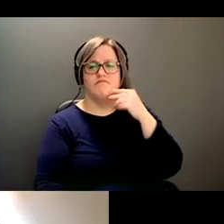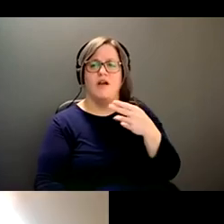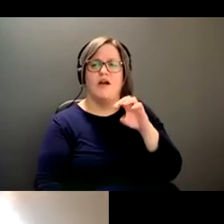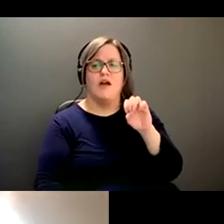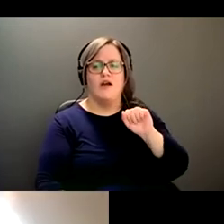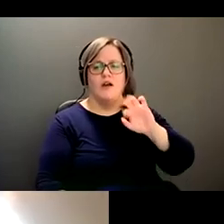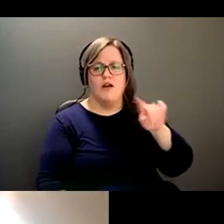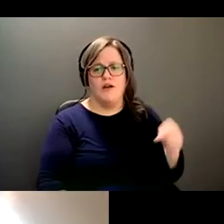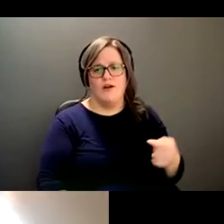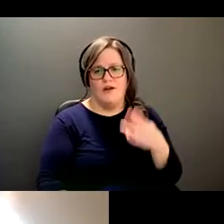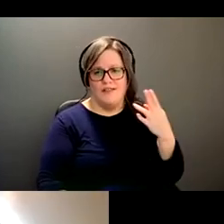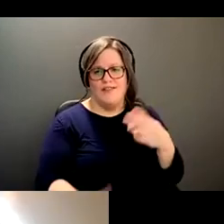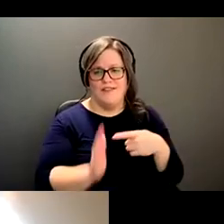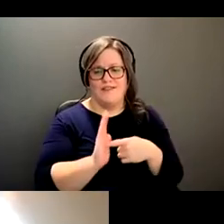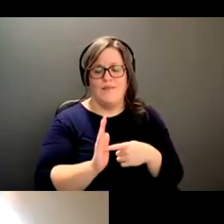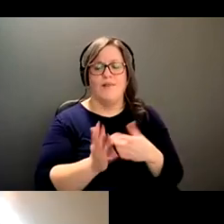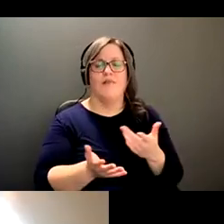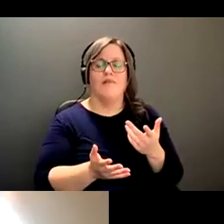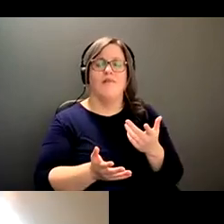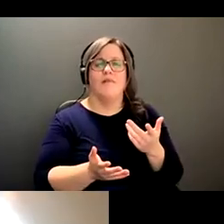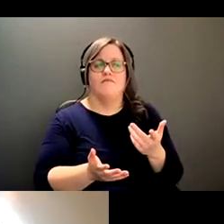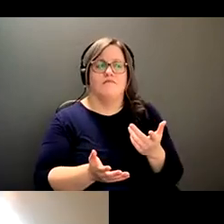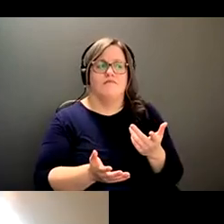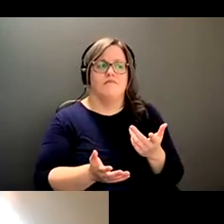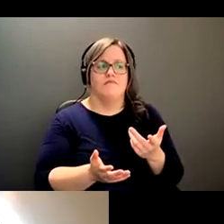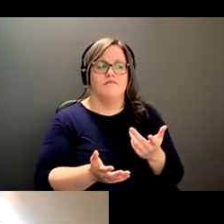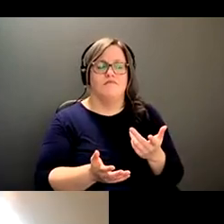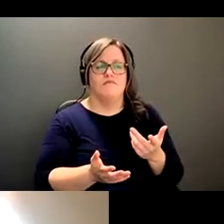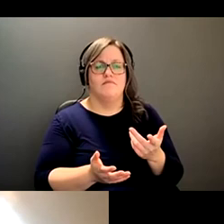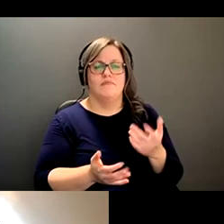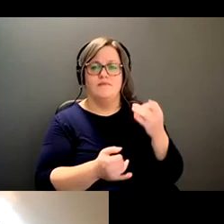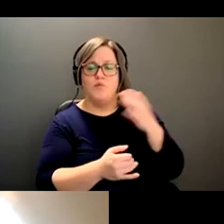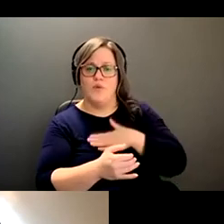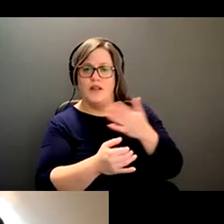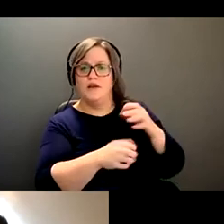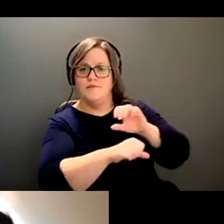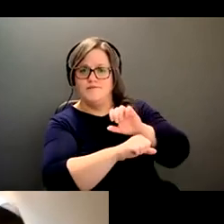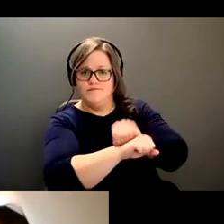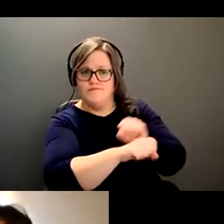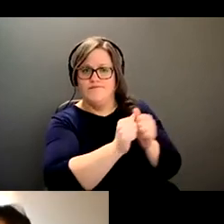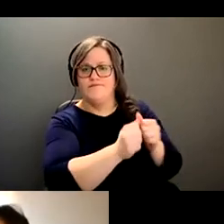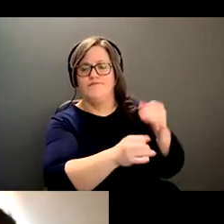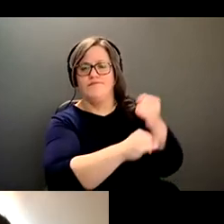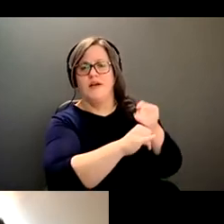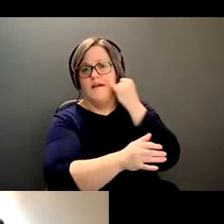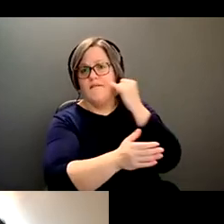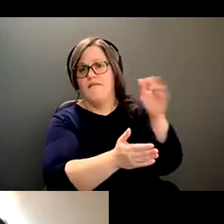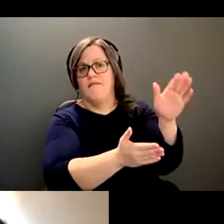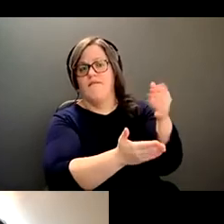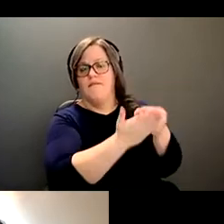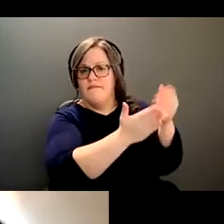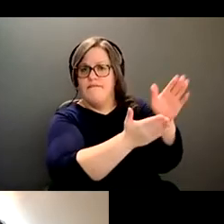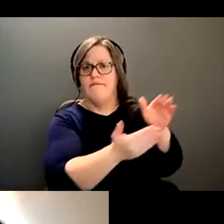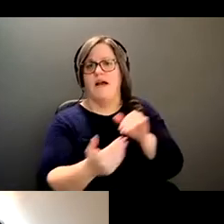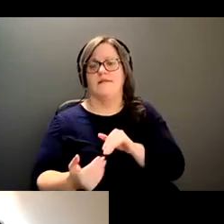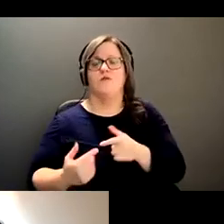larger spaces, it's always been a matter of like they can give us the funds to reach a bit past